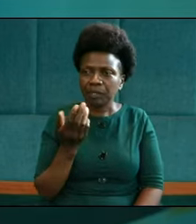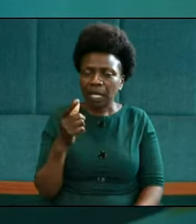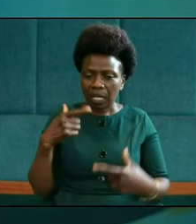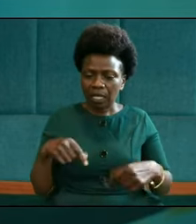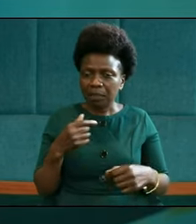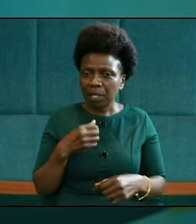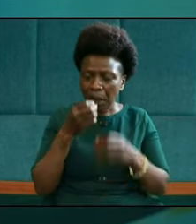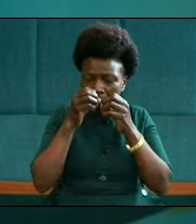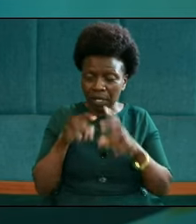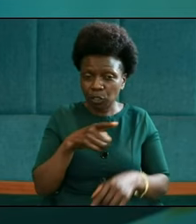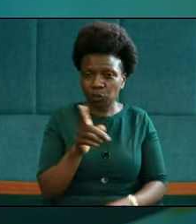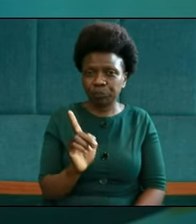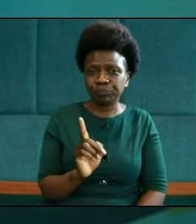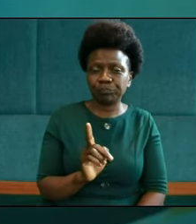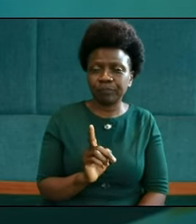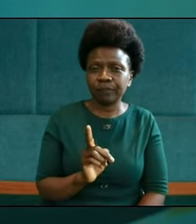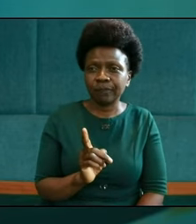Let me bless you."